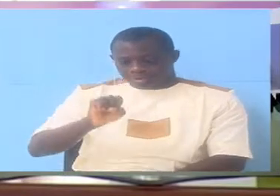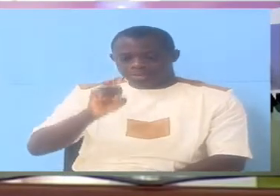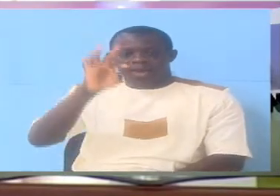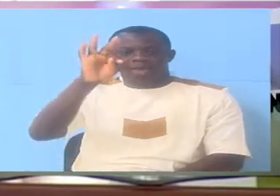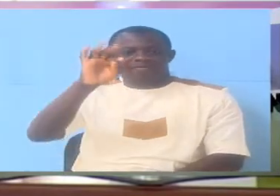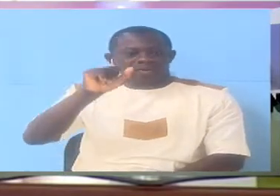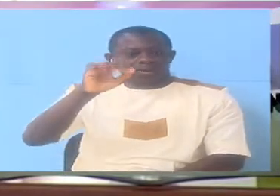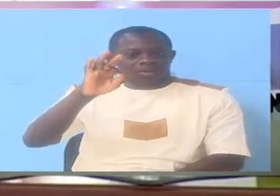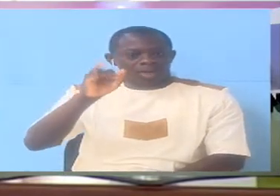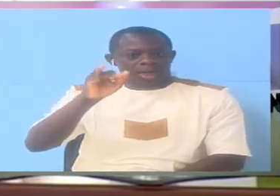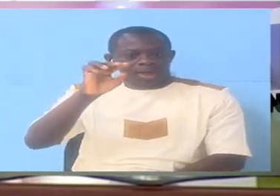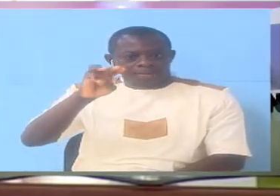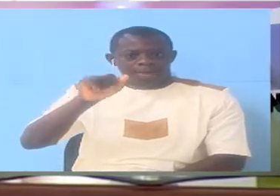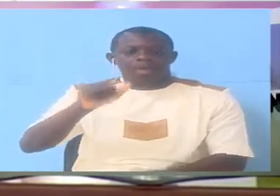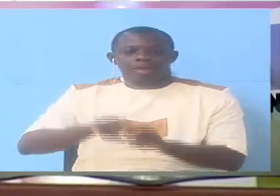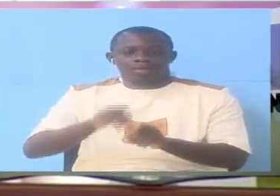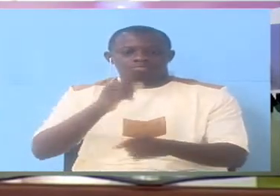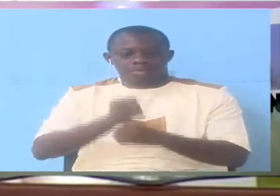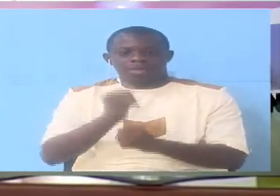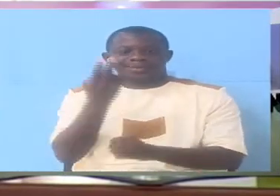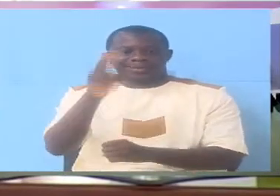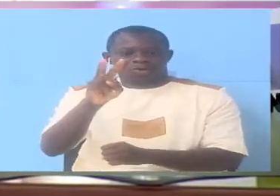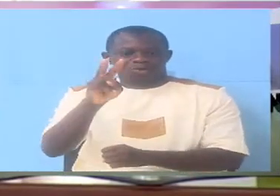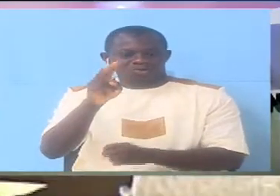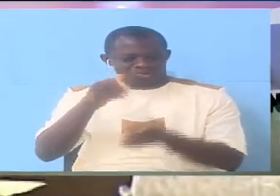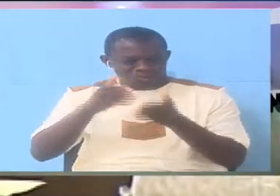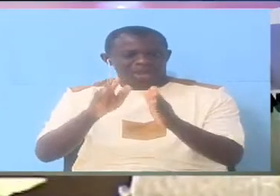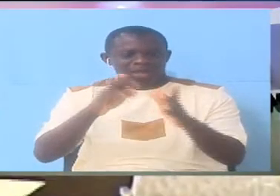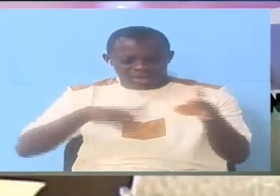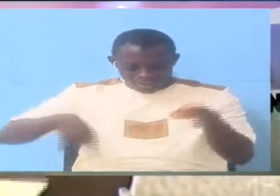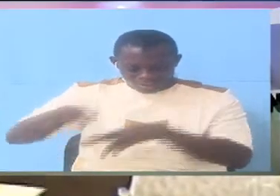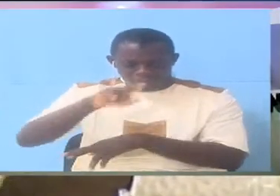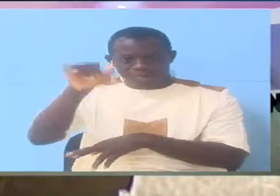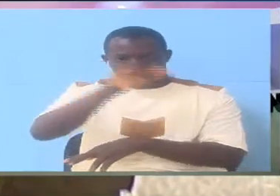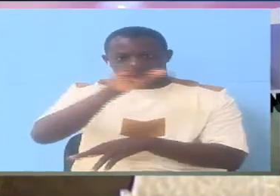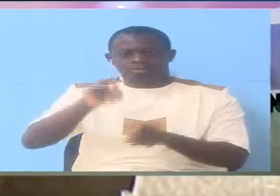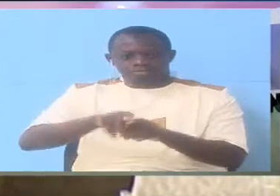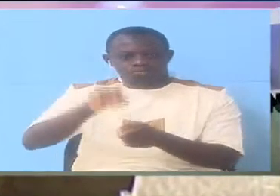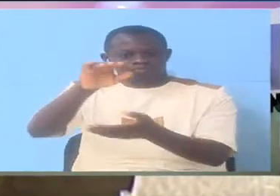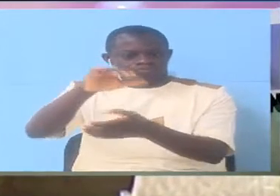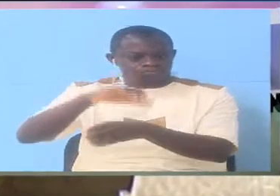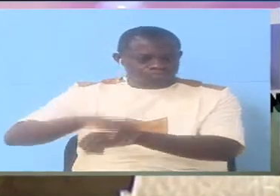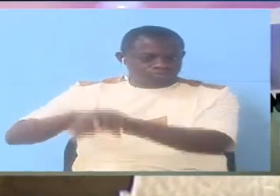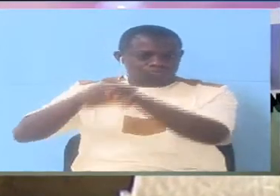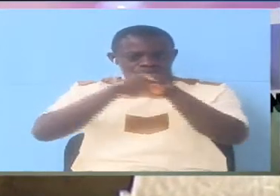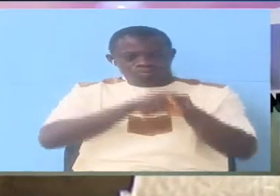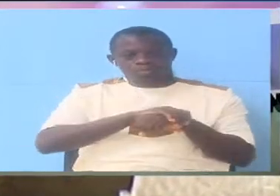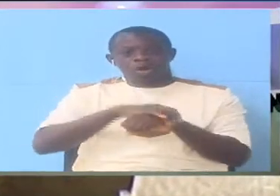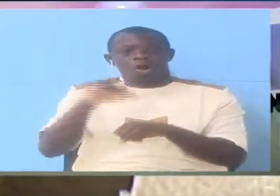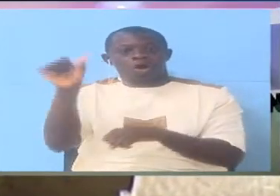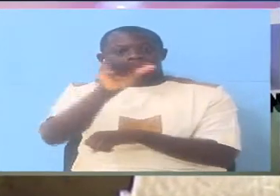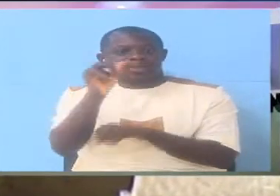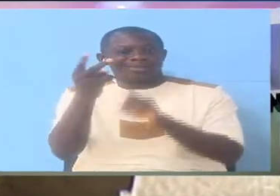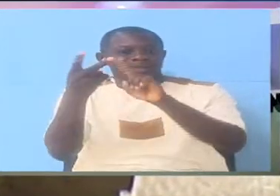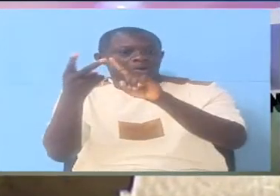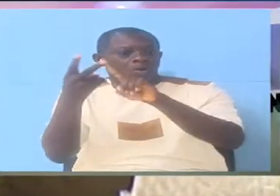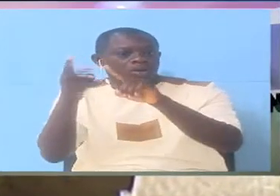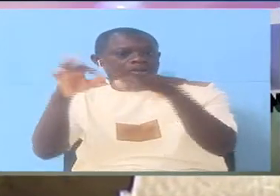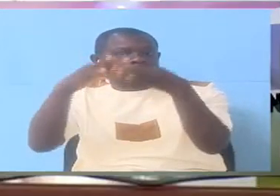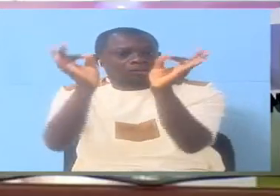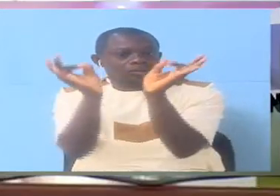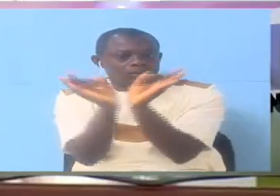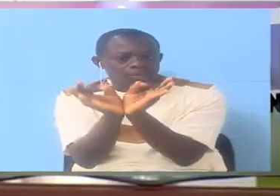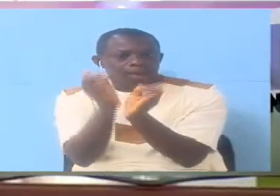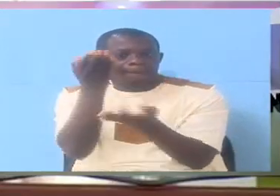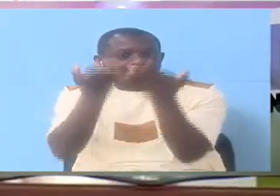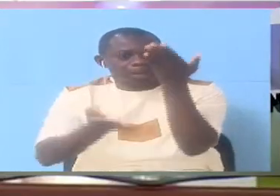made a second voyage to bring the rest of those arrested. GNS Fatima nag noonu la delluwaatee pour indiwaat ñeneen ñi nga xam ne ñoo